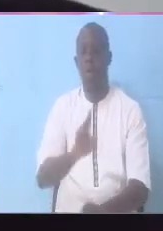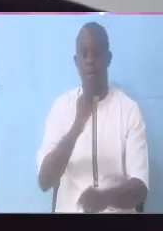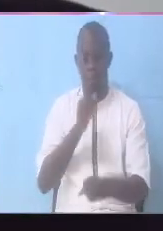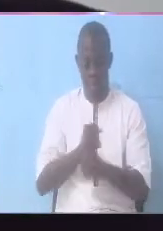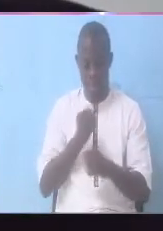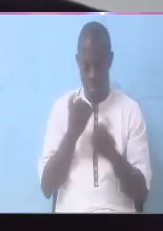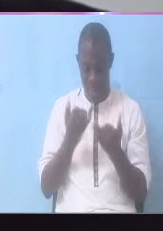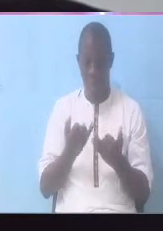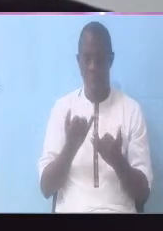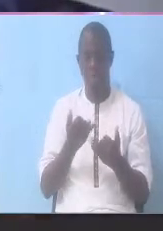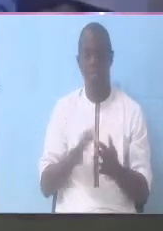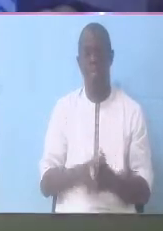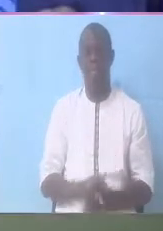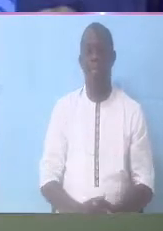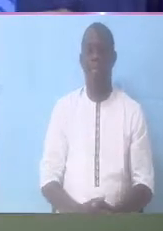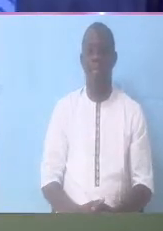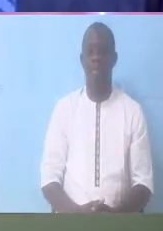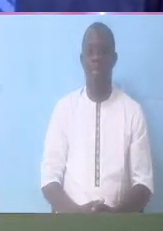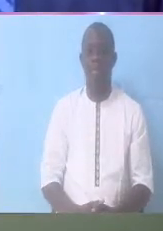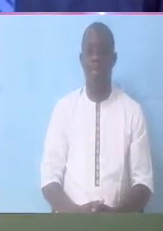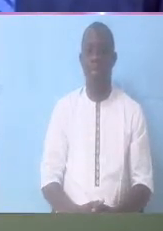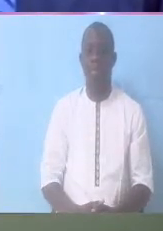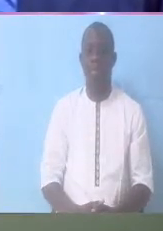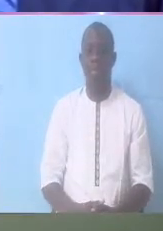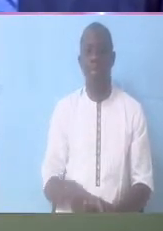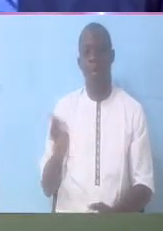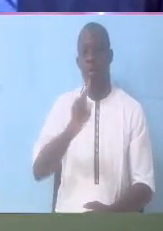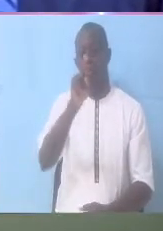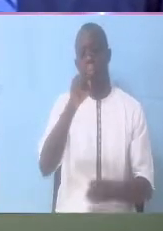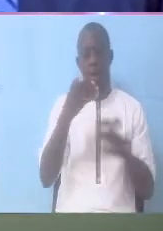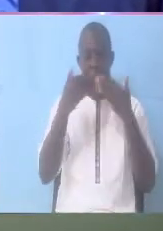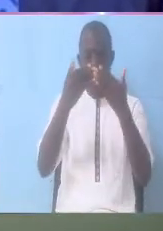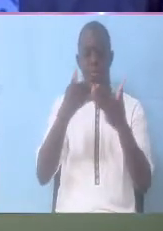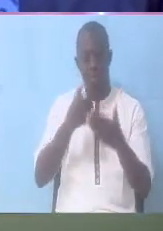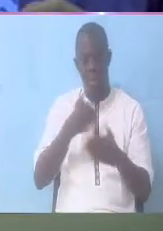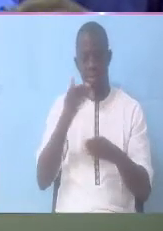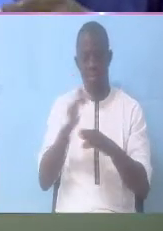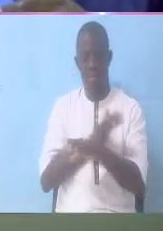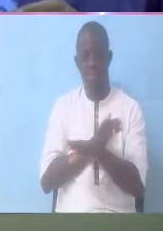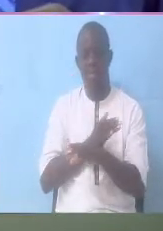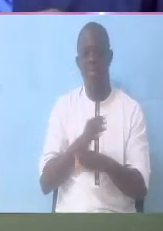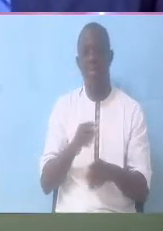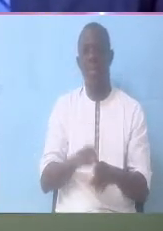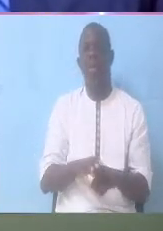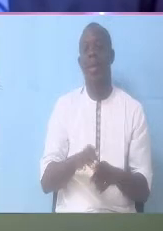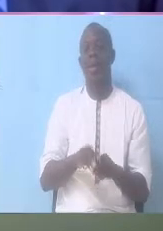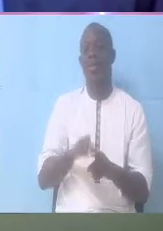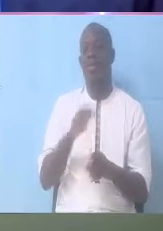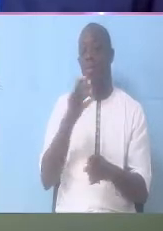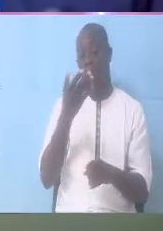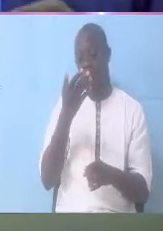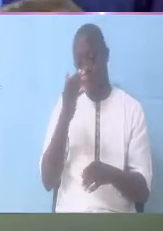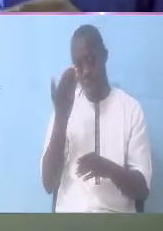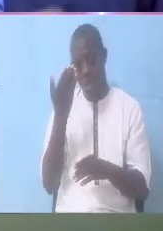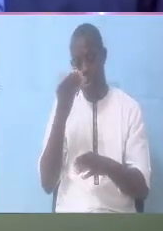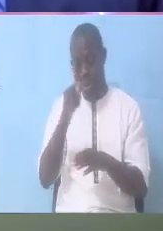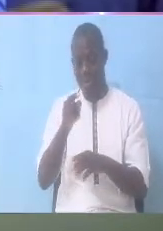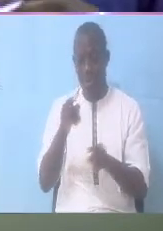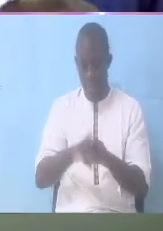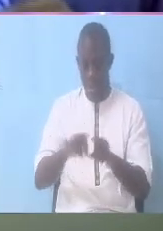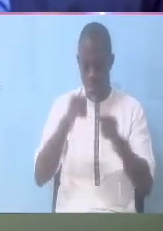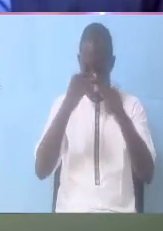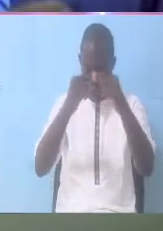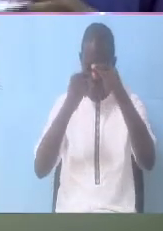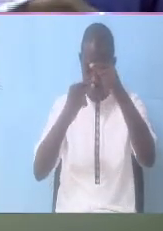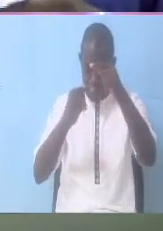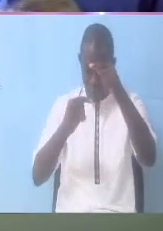yes, what you told me, yes, was that this list were